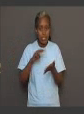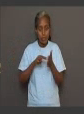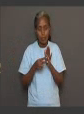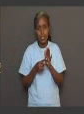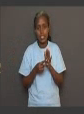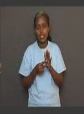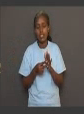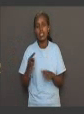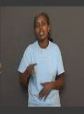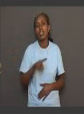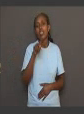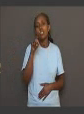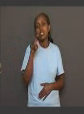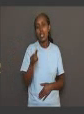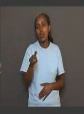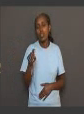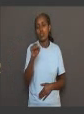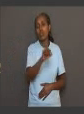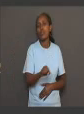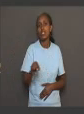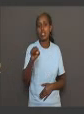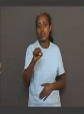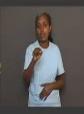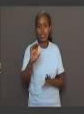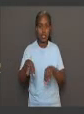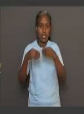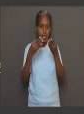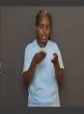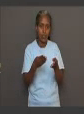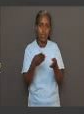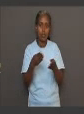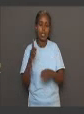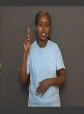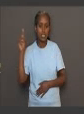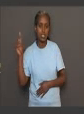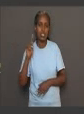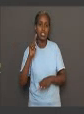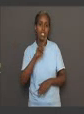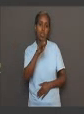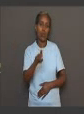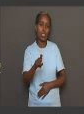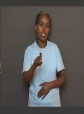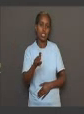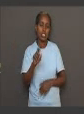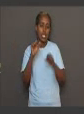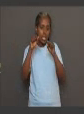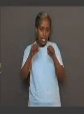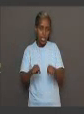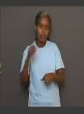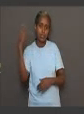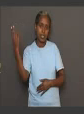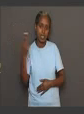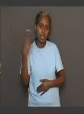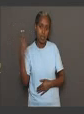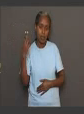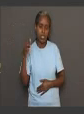the equation of a sphere given by this equation can be applied